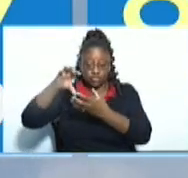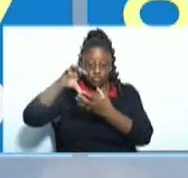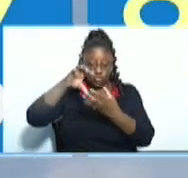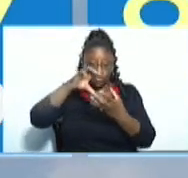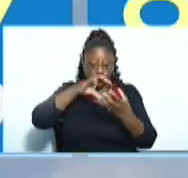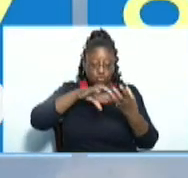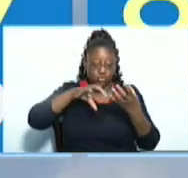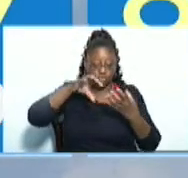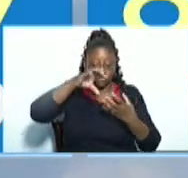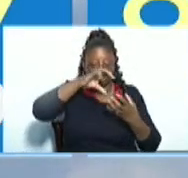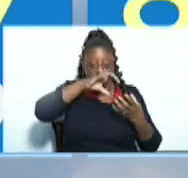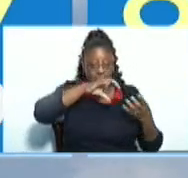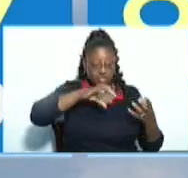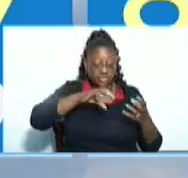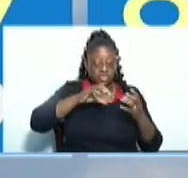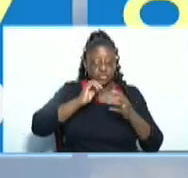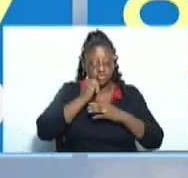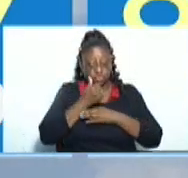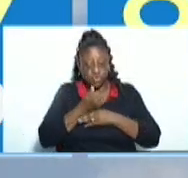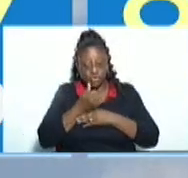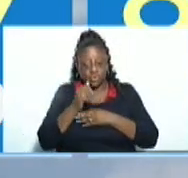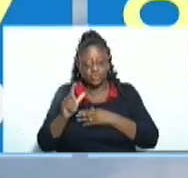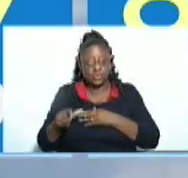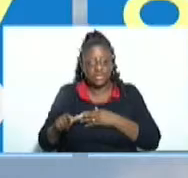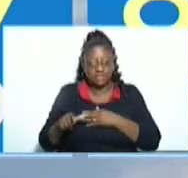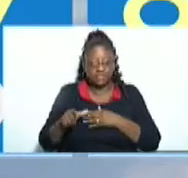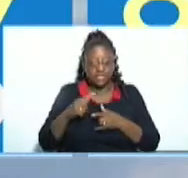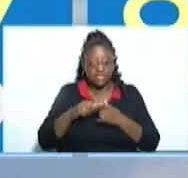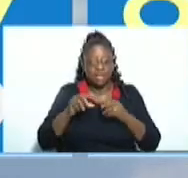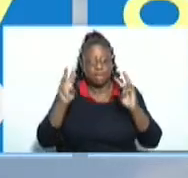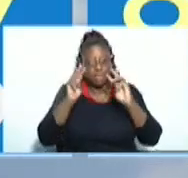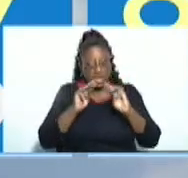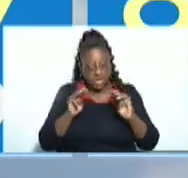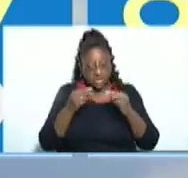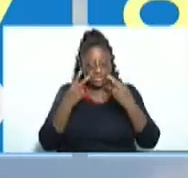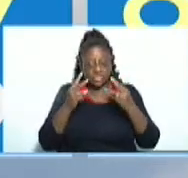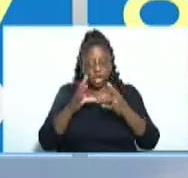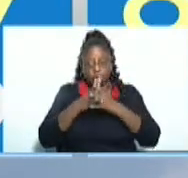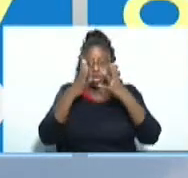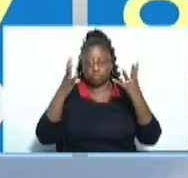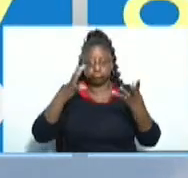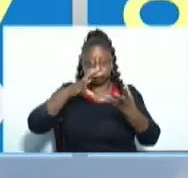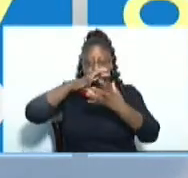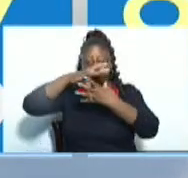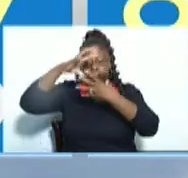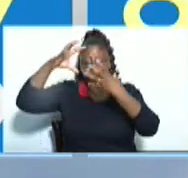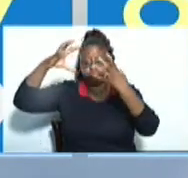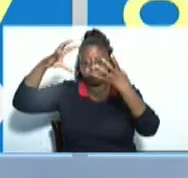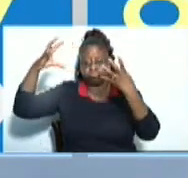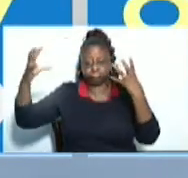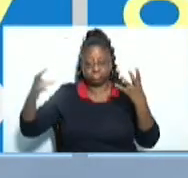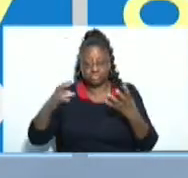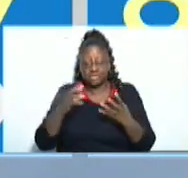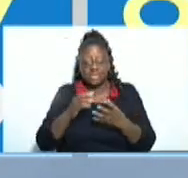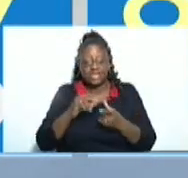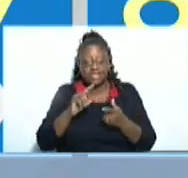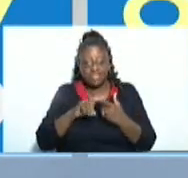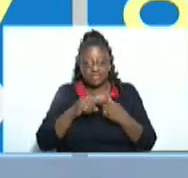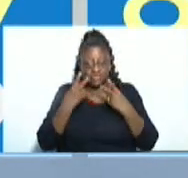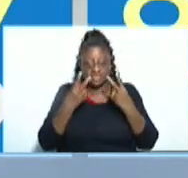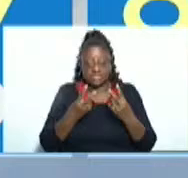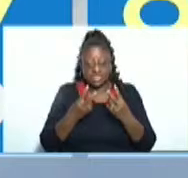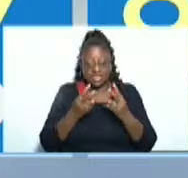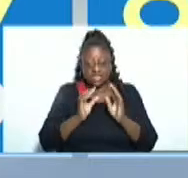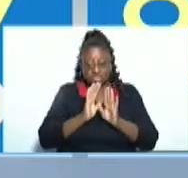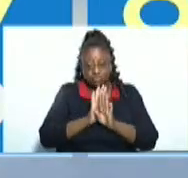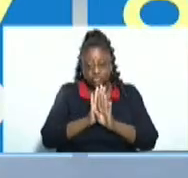area starting late tomorrow, and that will continue into Monday, where we will see overcast skies with scattered showers and isolated thunderstorms as that frontal